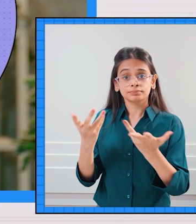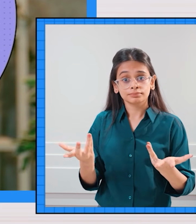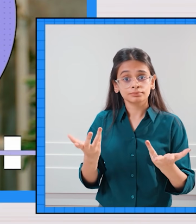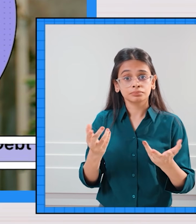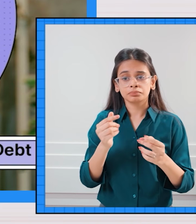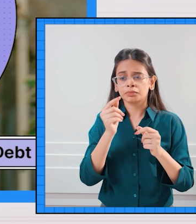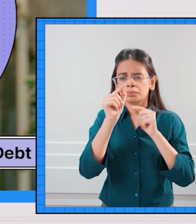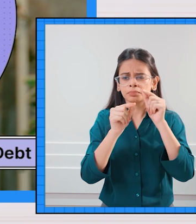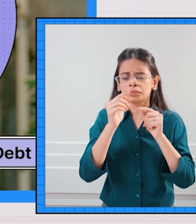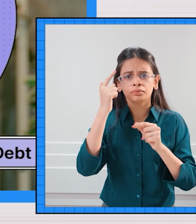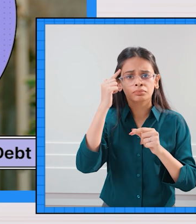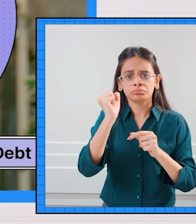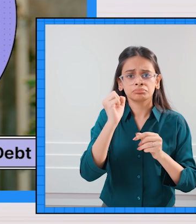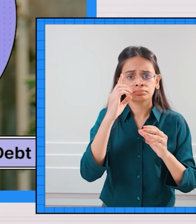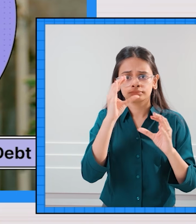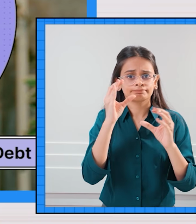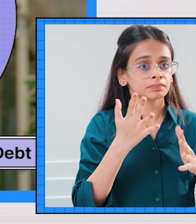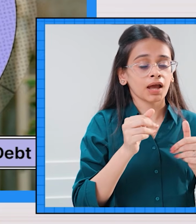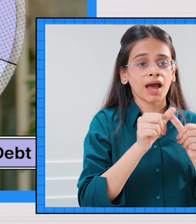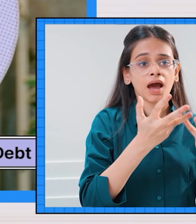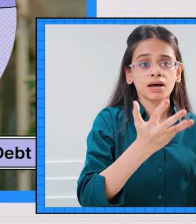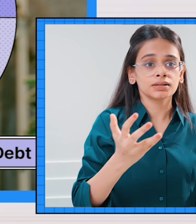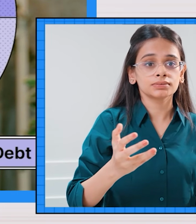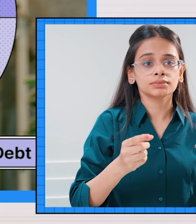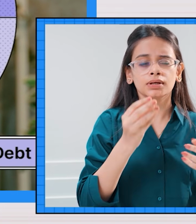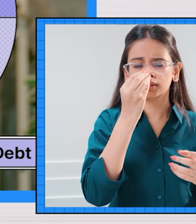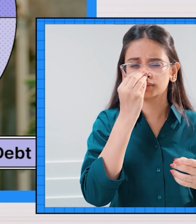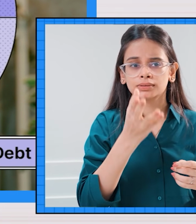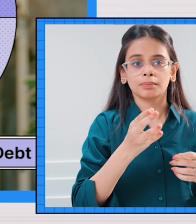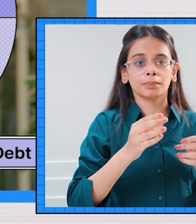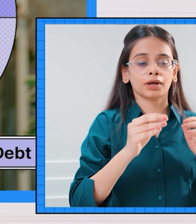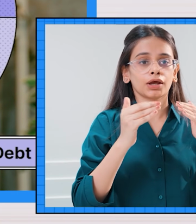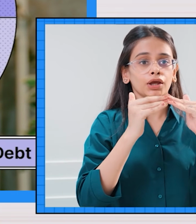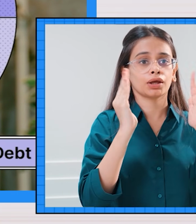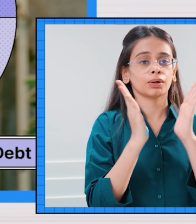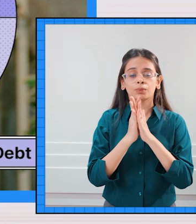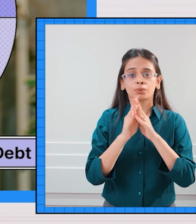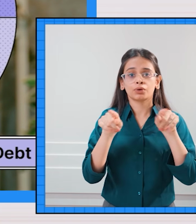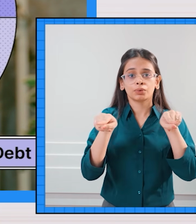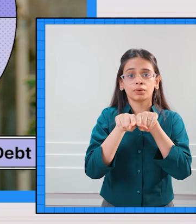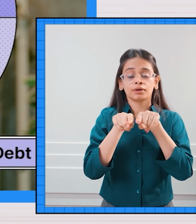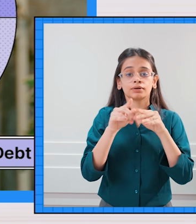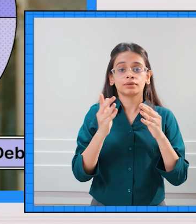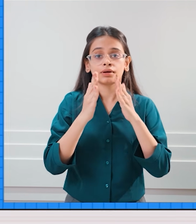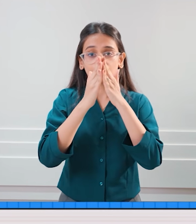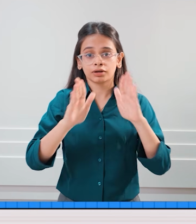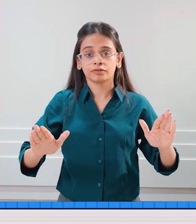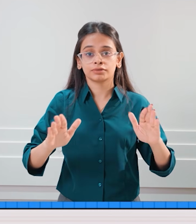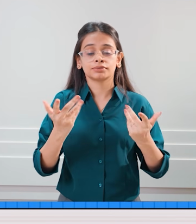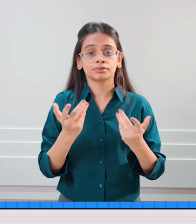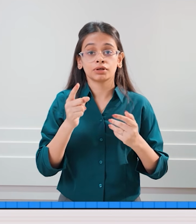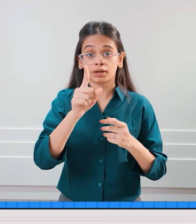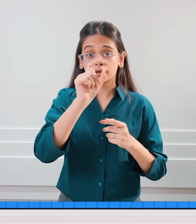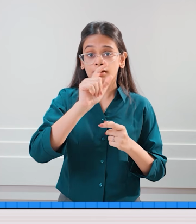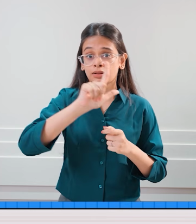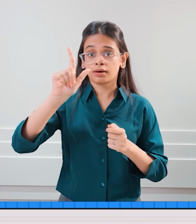the proportions to invest in each of these assets, then doing a simple equal weighted allocation is just fine. For example, if you